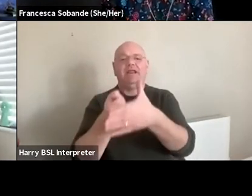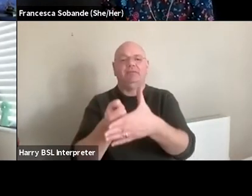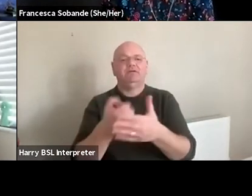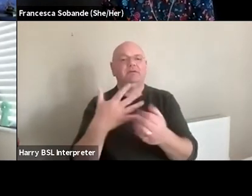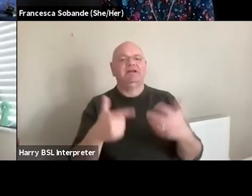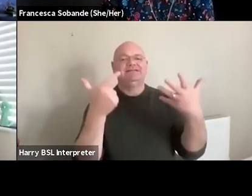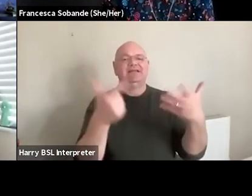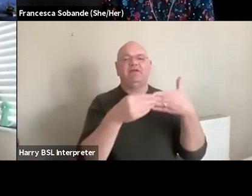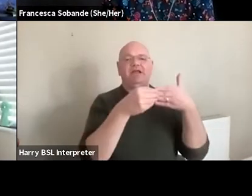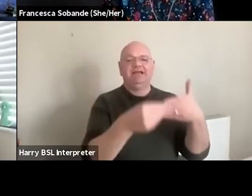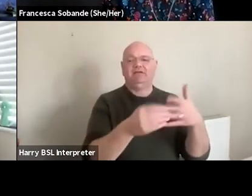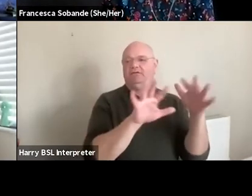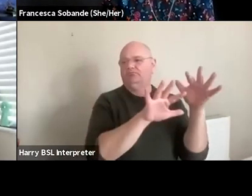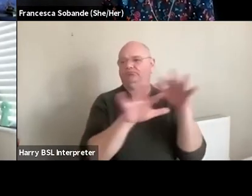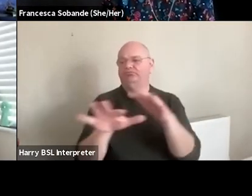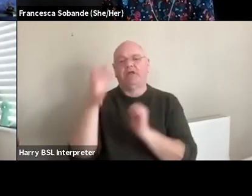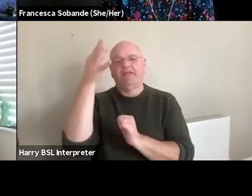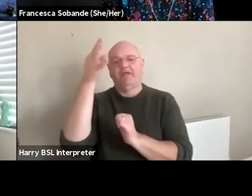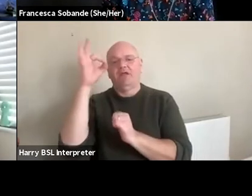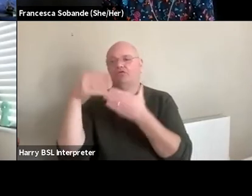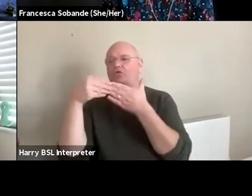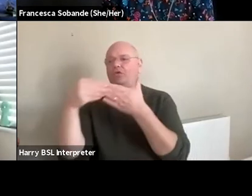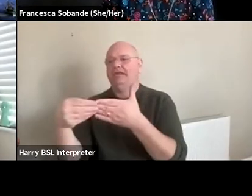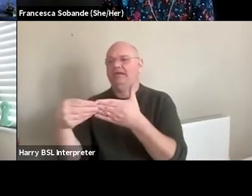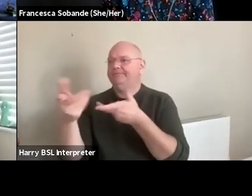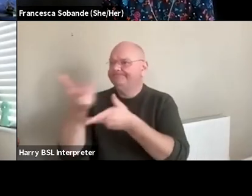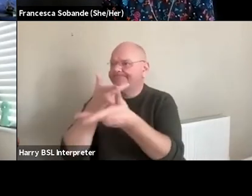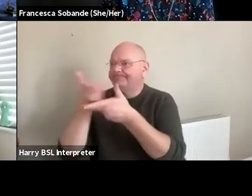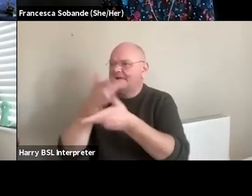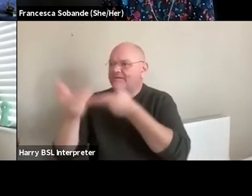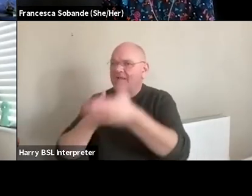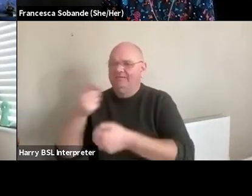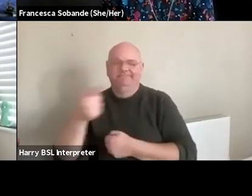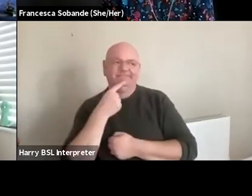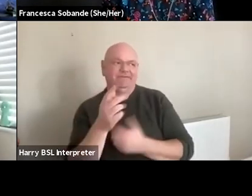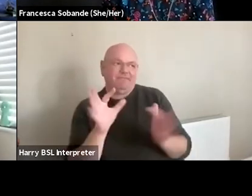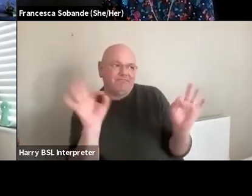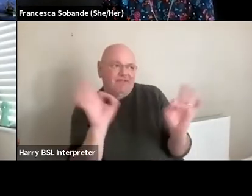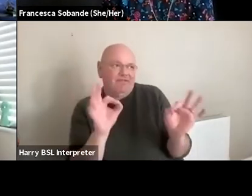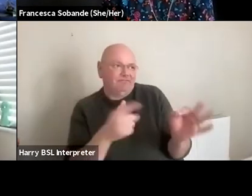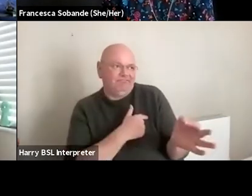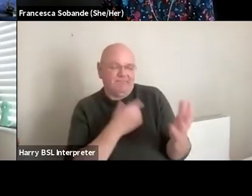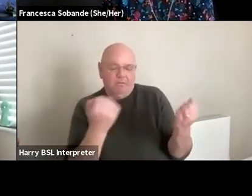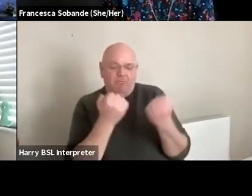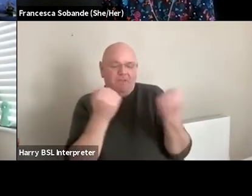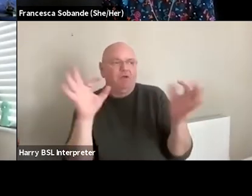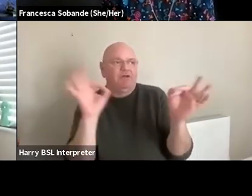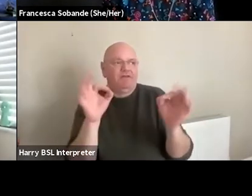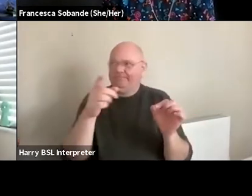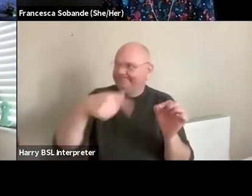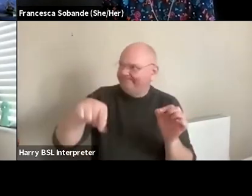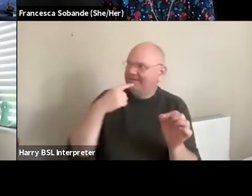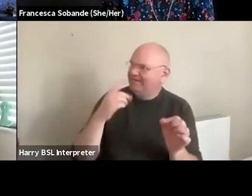leader, explained everything to him, and he said, there's nothing I can do. I have no power here. And they said, no, we've decided you have got